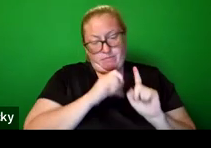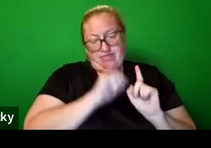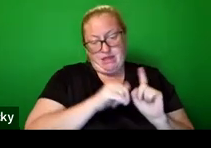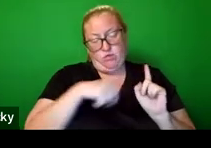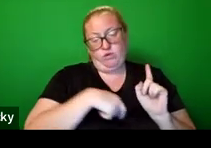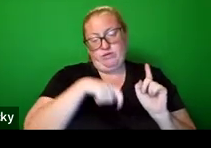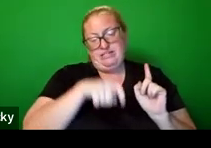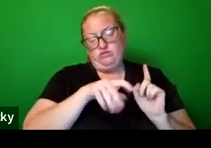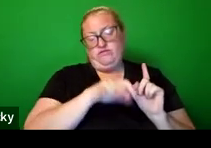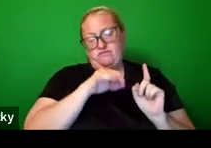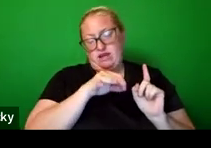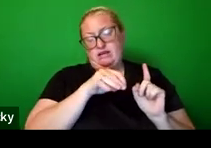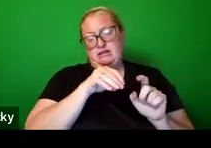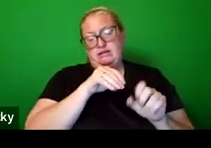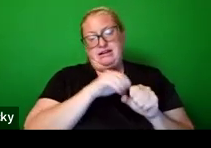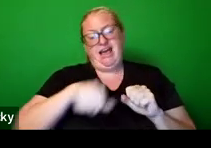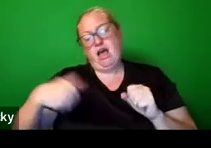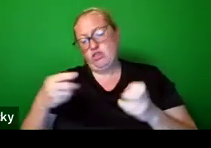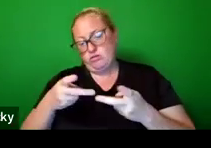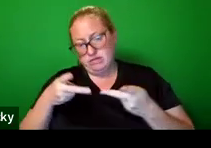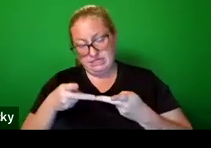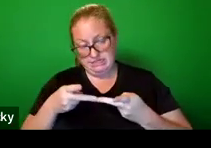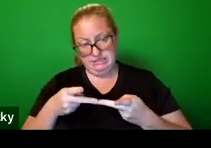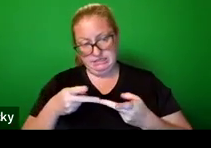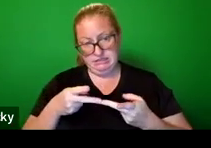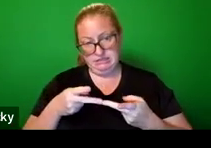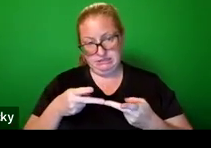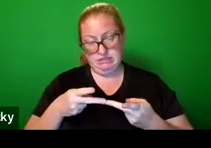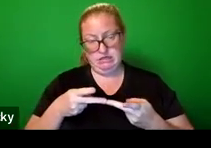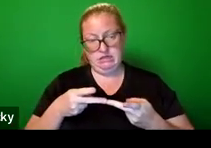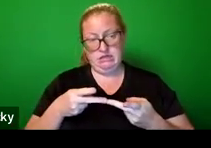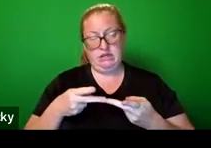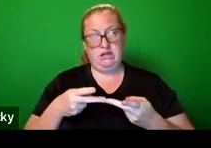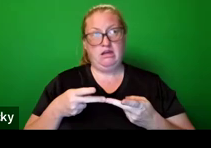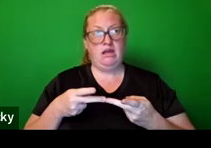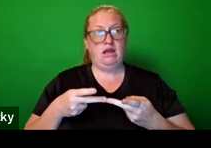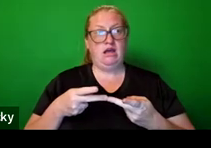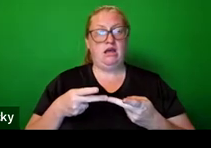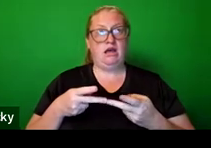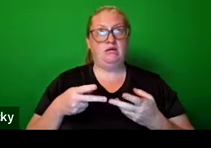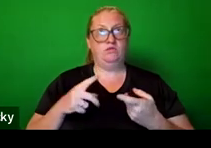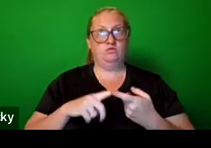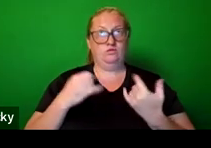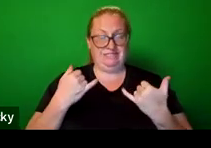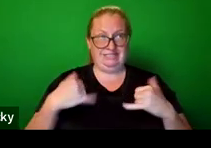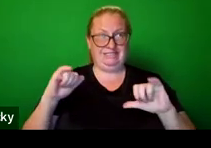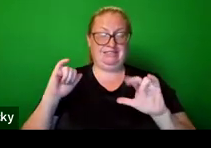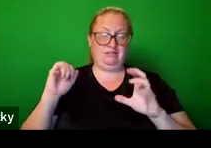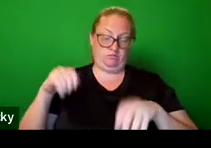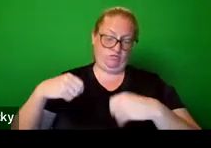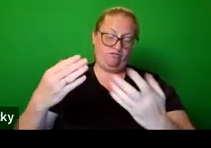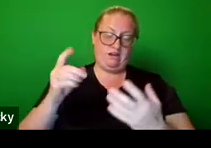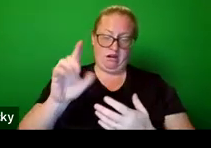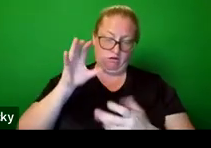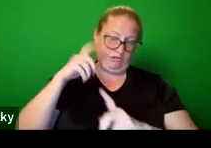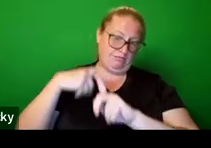find now in other places to be able to maintain, you know, still deliver on the 100 plus million